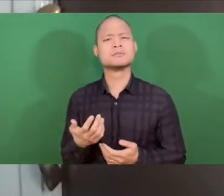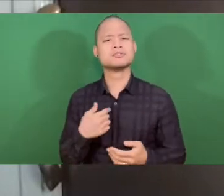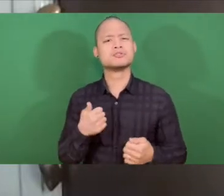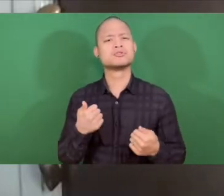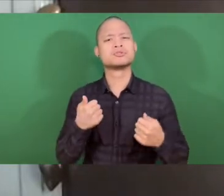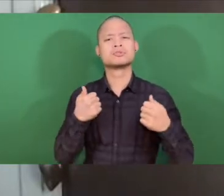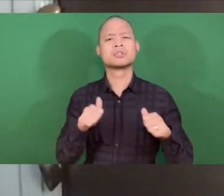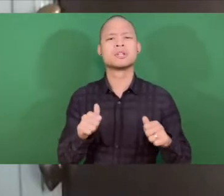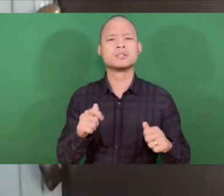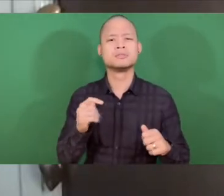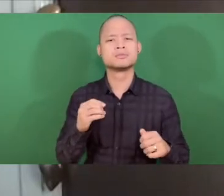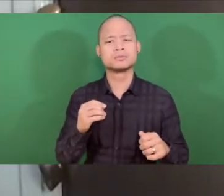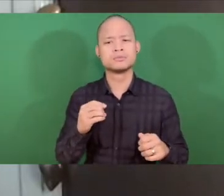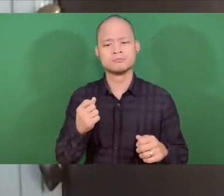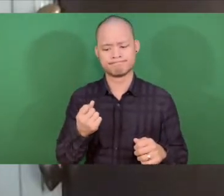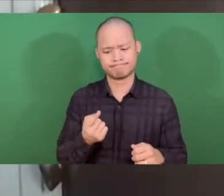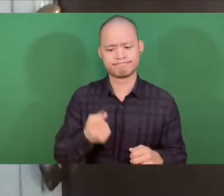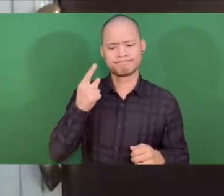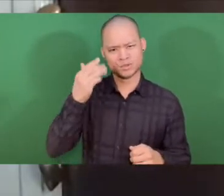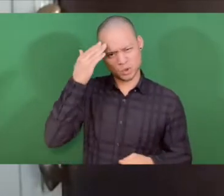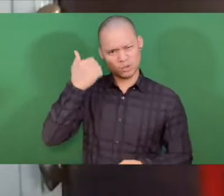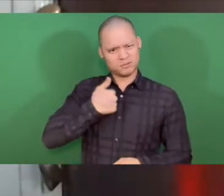to know myself,